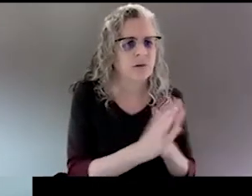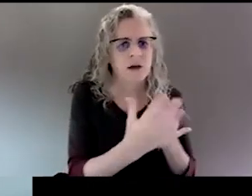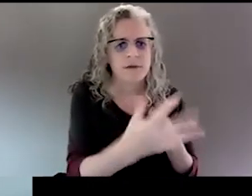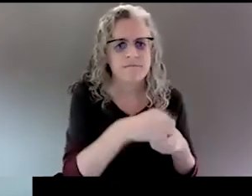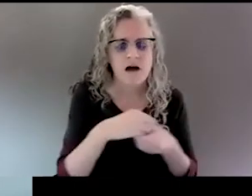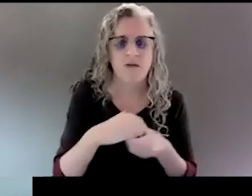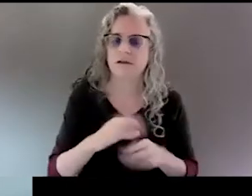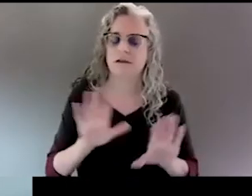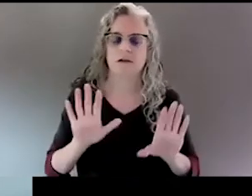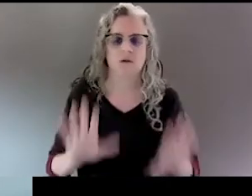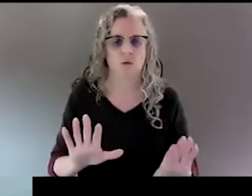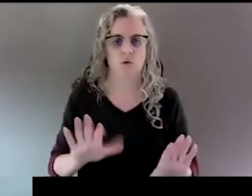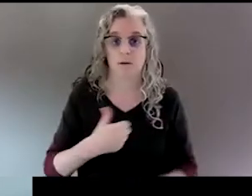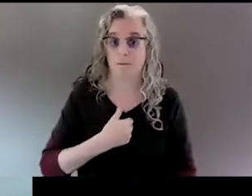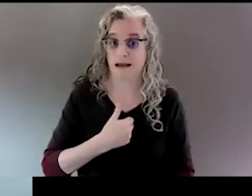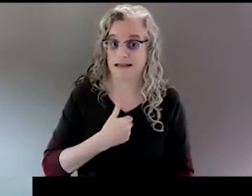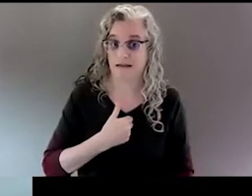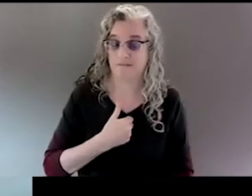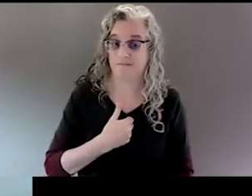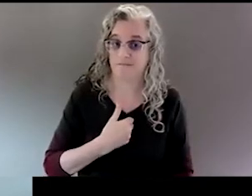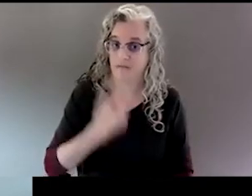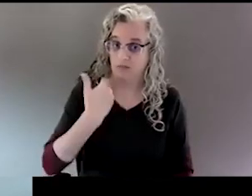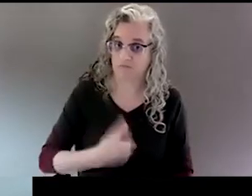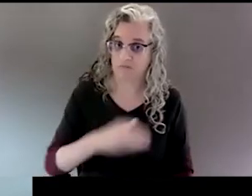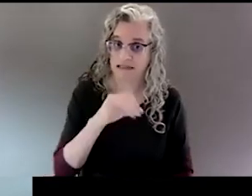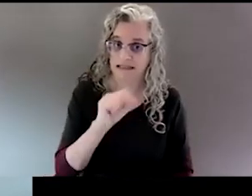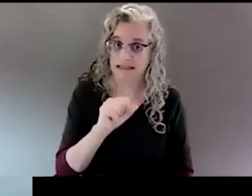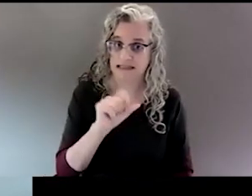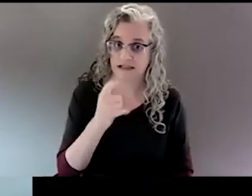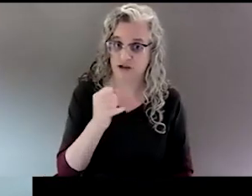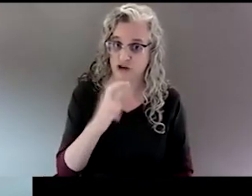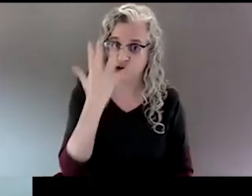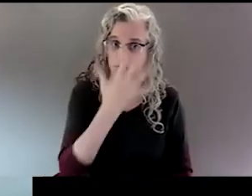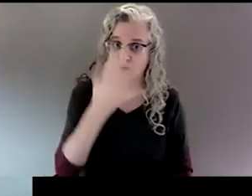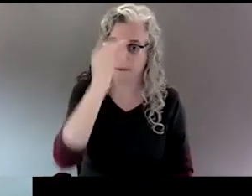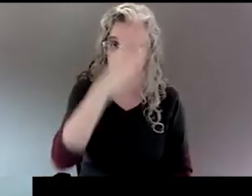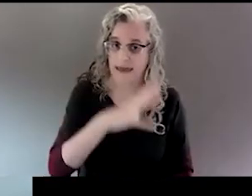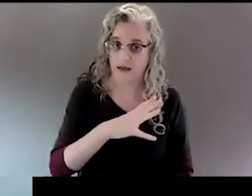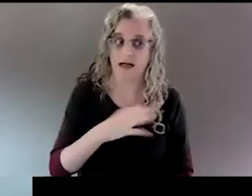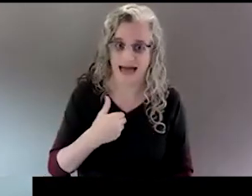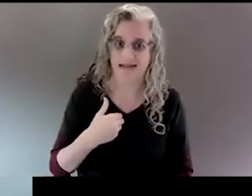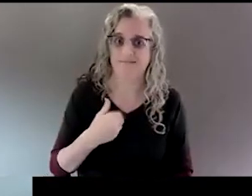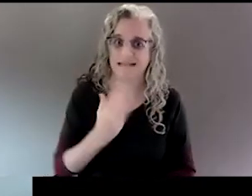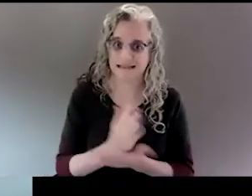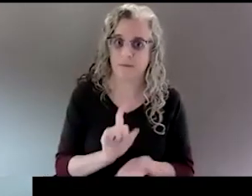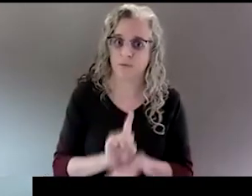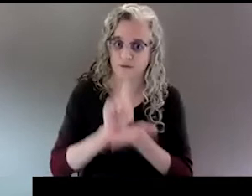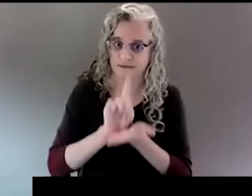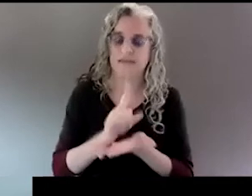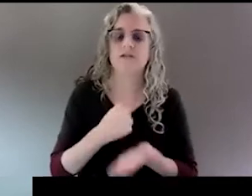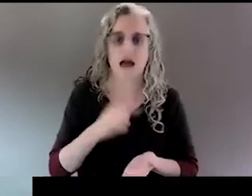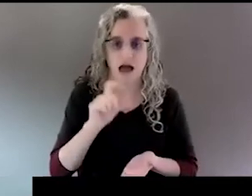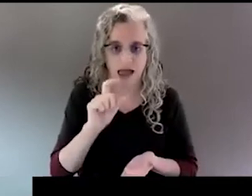as a cisgender looking male, to try and elevate and educate, not just elevate anybody,